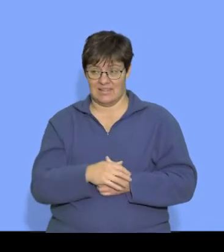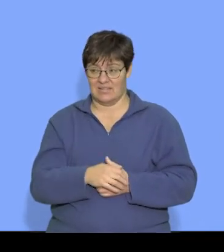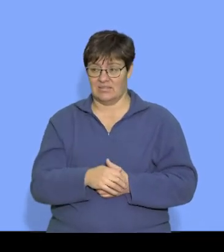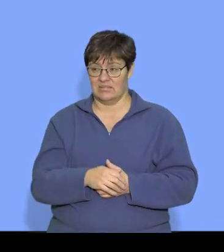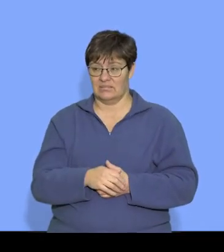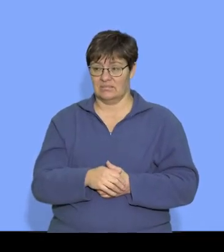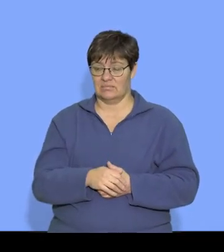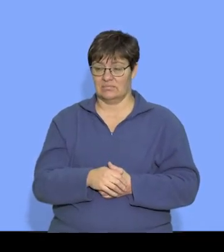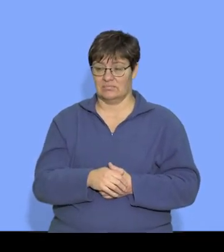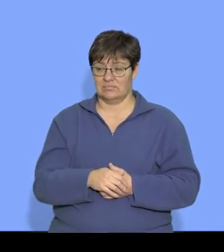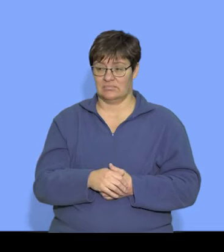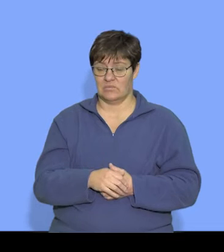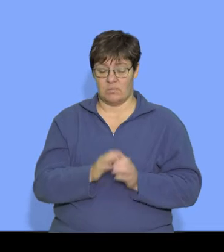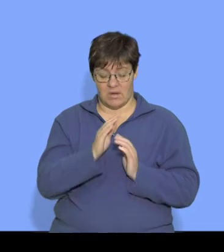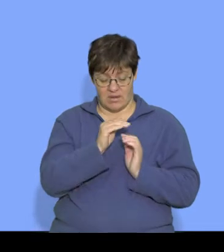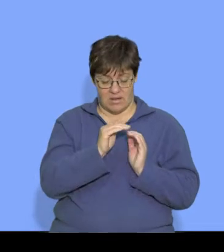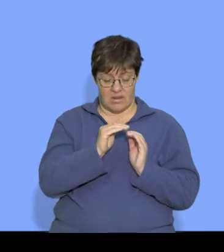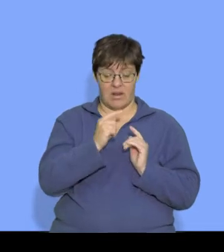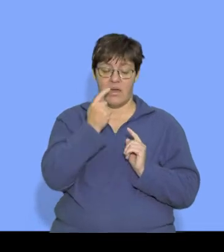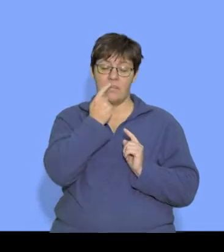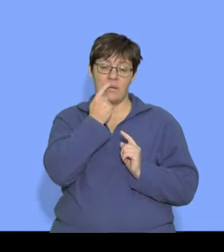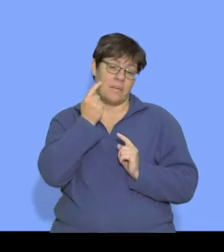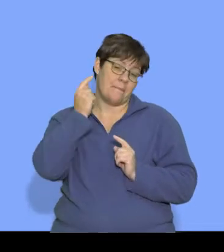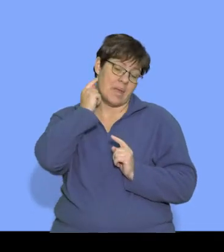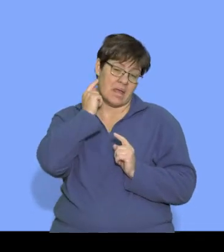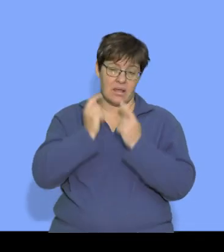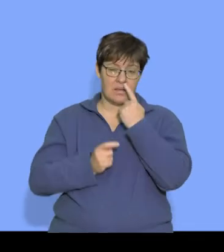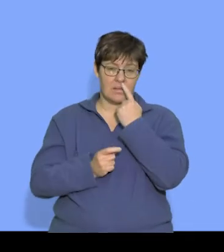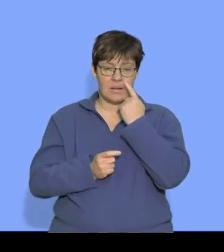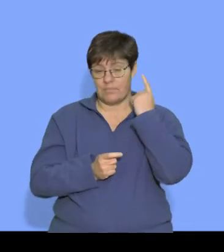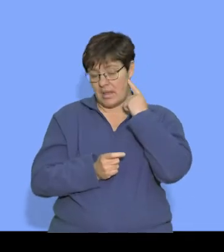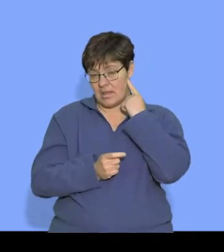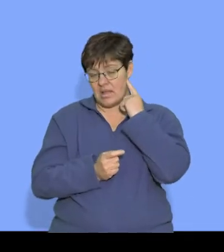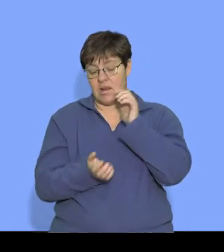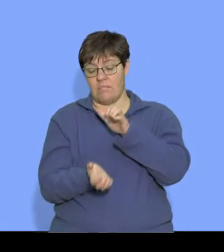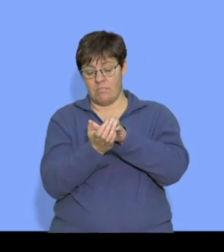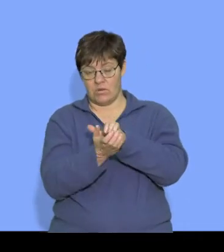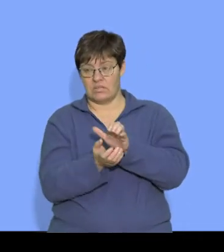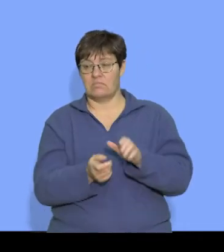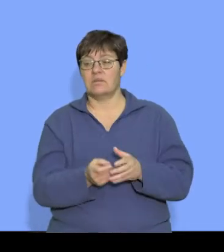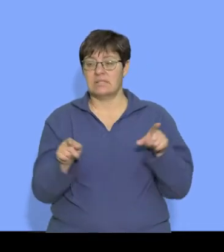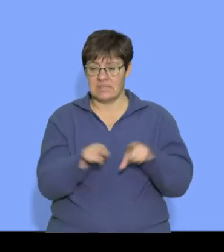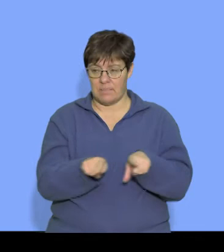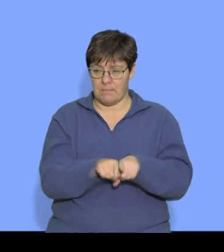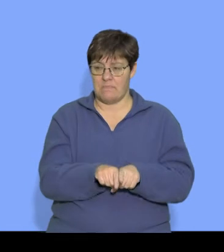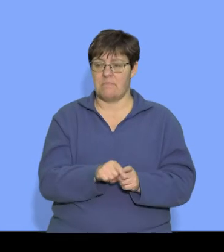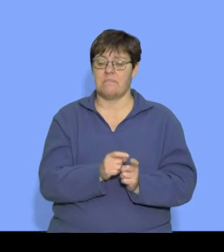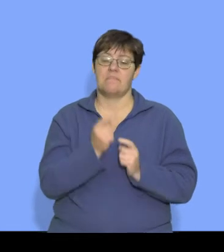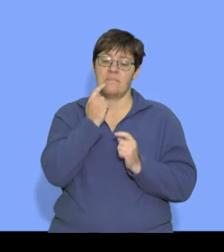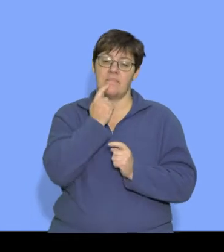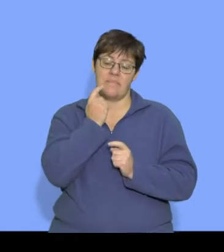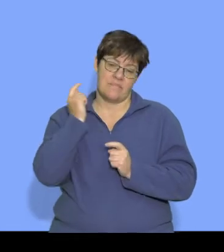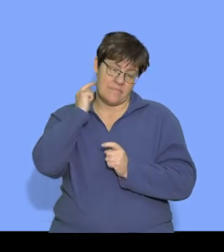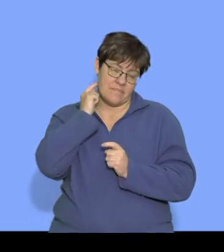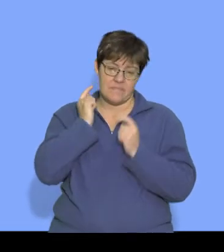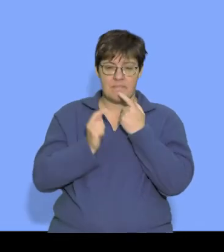moving from that point to the back, and in this case the bottom lower jaw would be again, so that's the upper jaw,